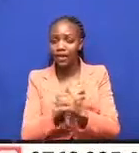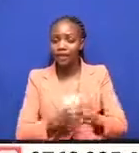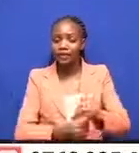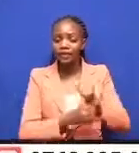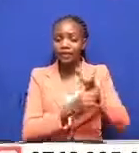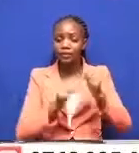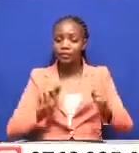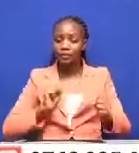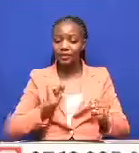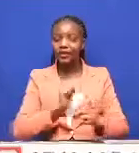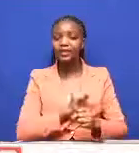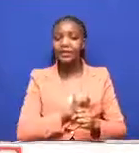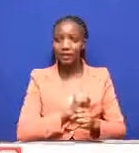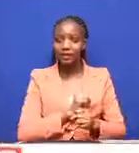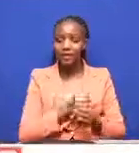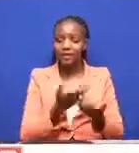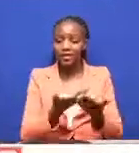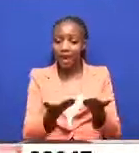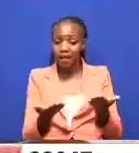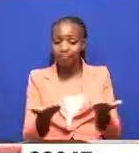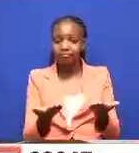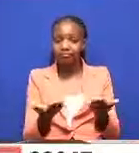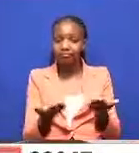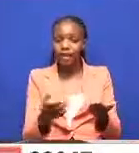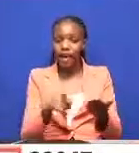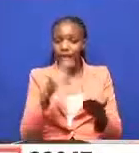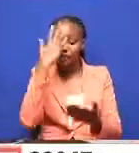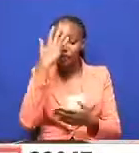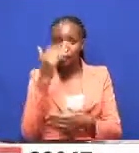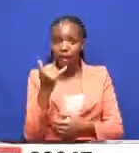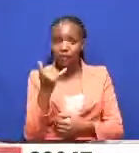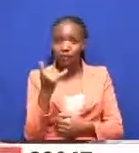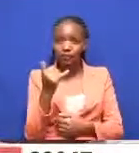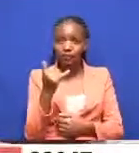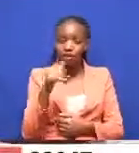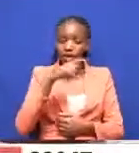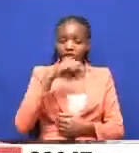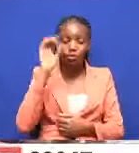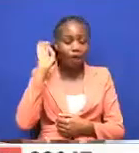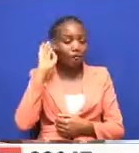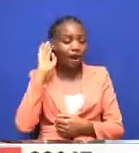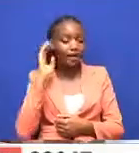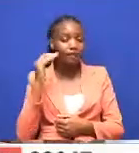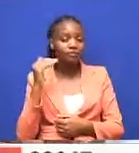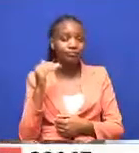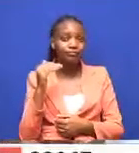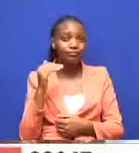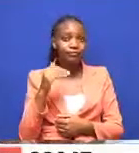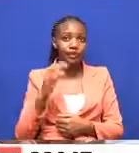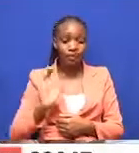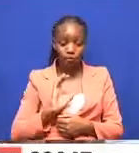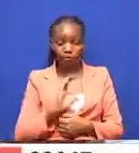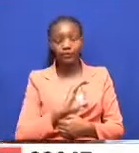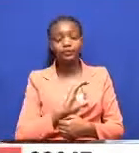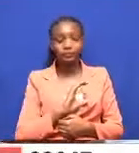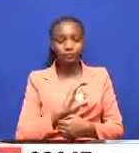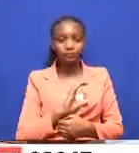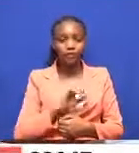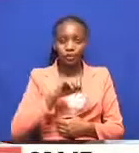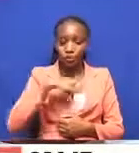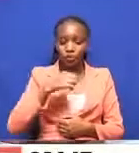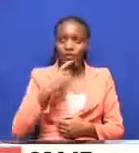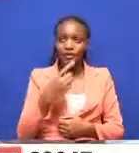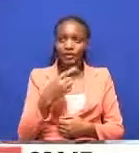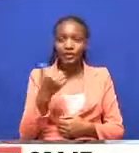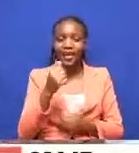supporting Senate here. And that is why you have had chair and committee. We have said